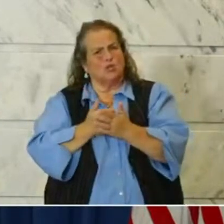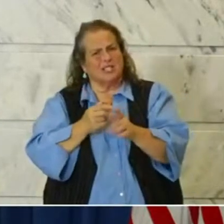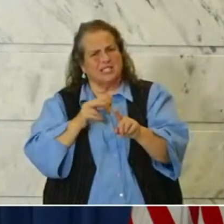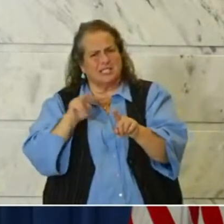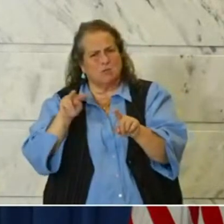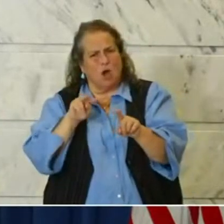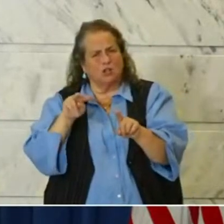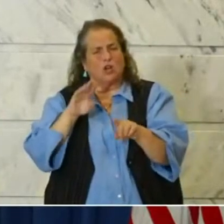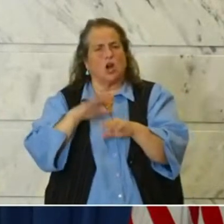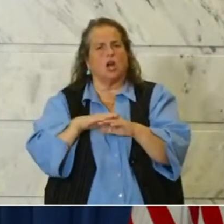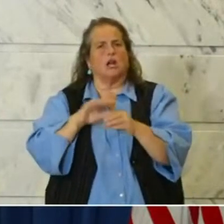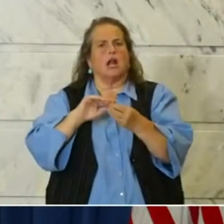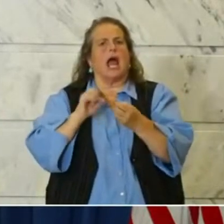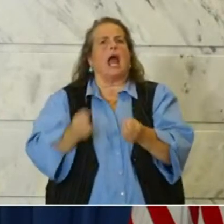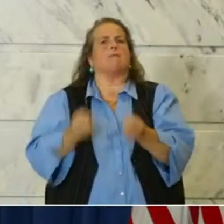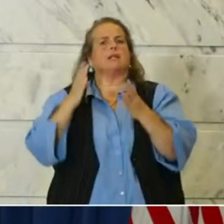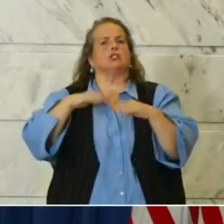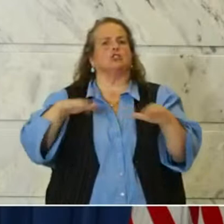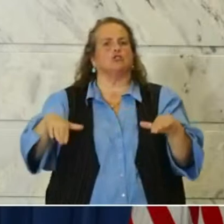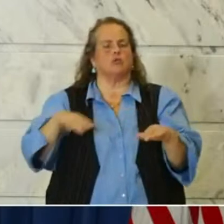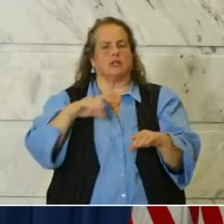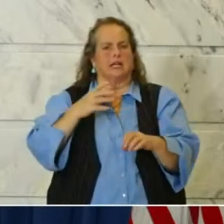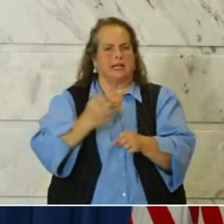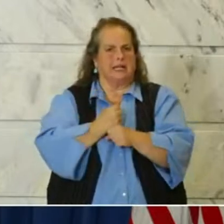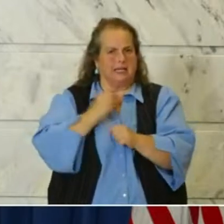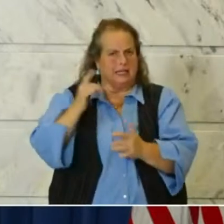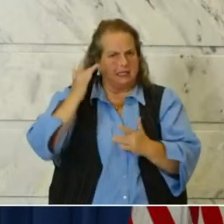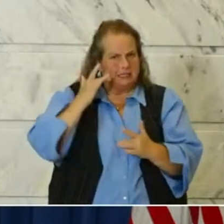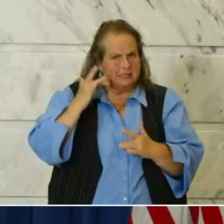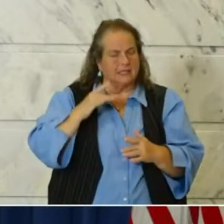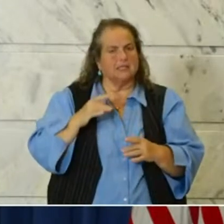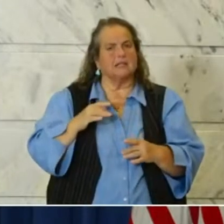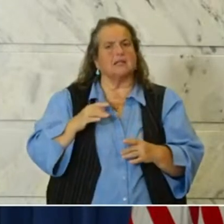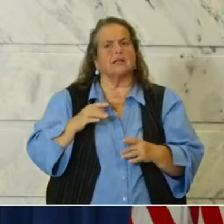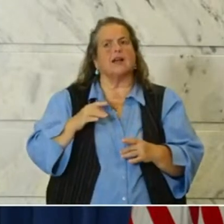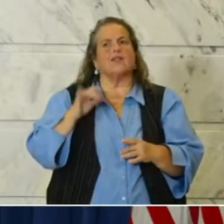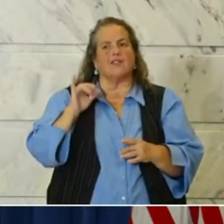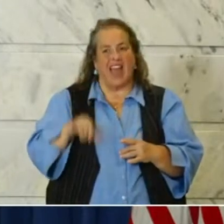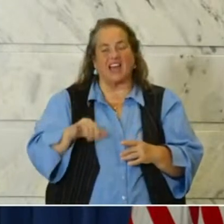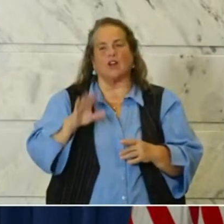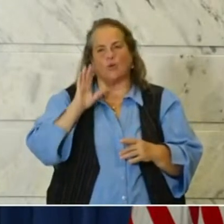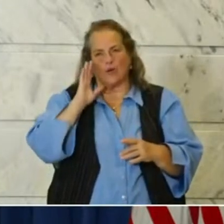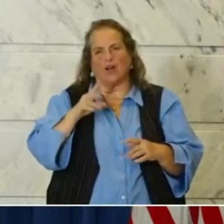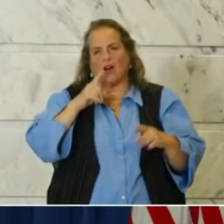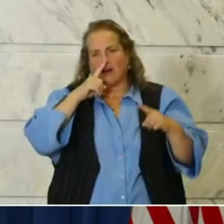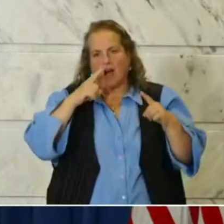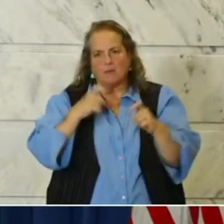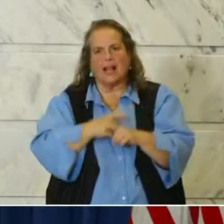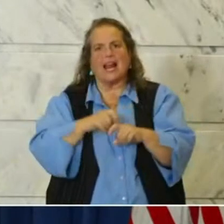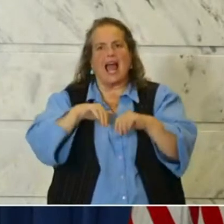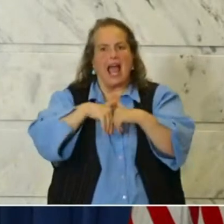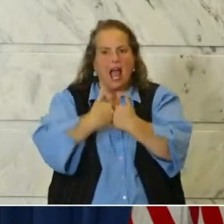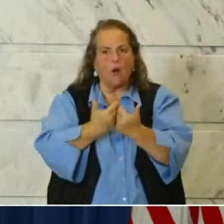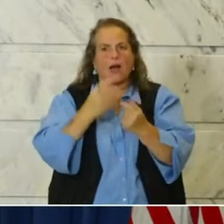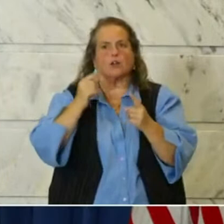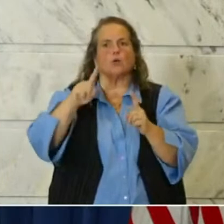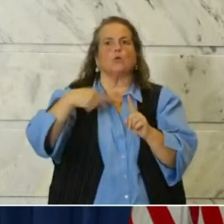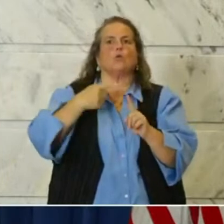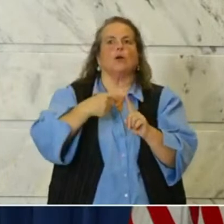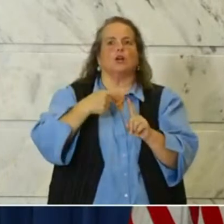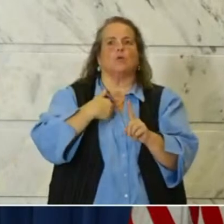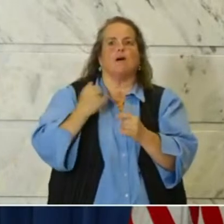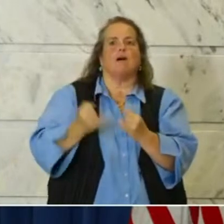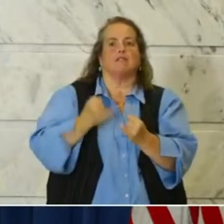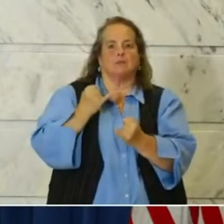children that are infected, which certainly complicates how and when we ultimately get